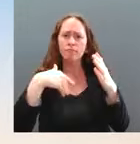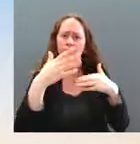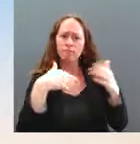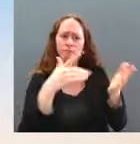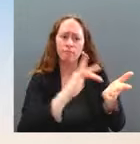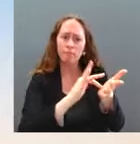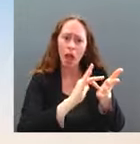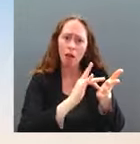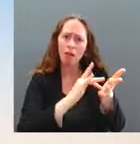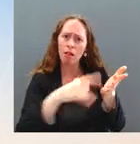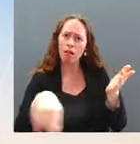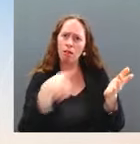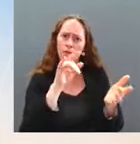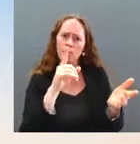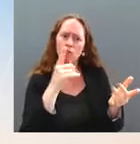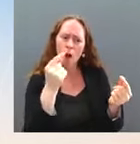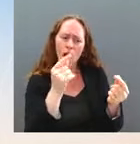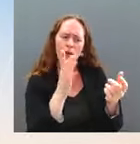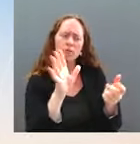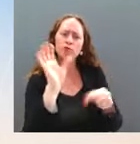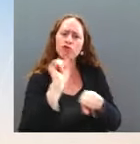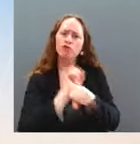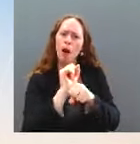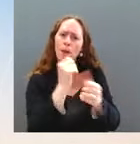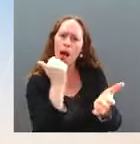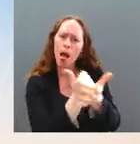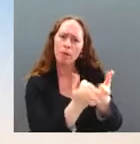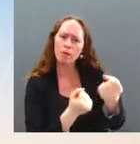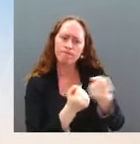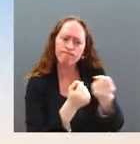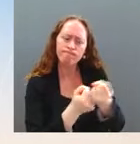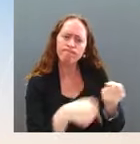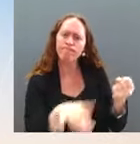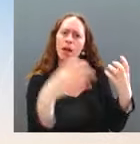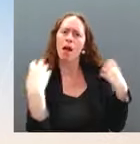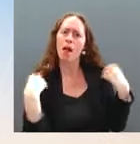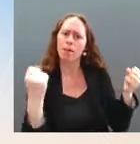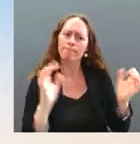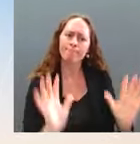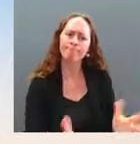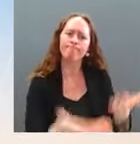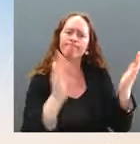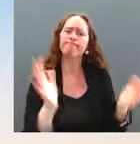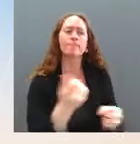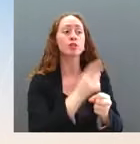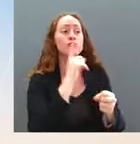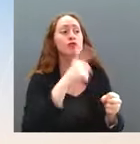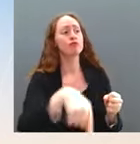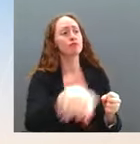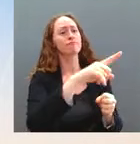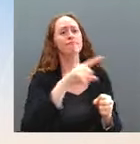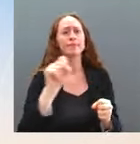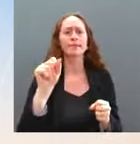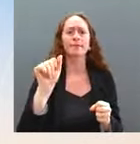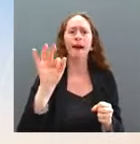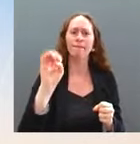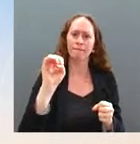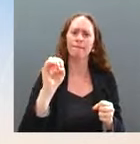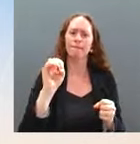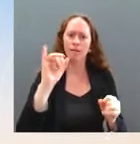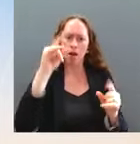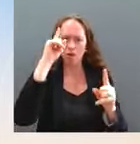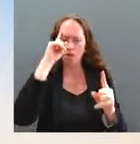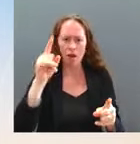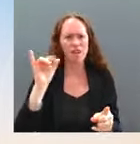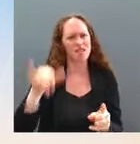life-saving. All of this begs an important question. What are these policies actually trying to solve for? LGBTQI plus people can't be